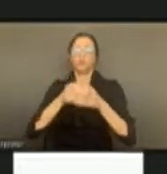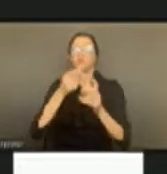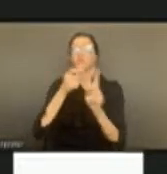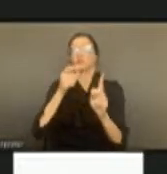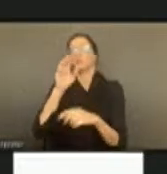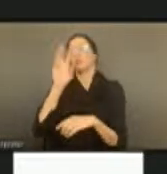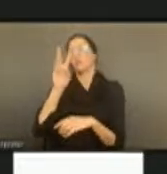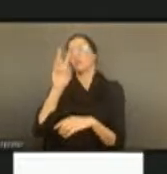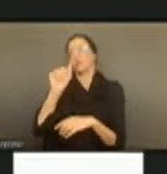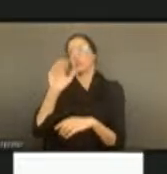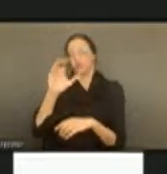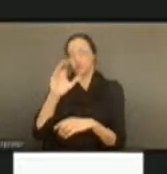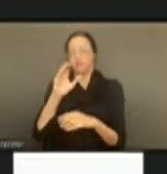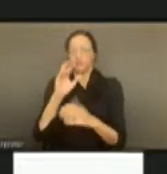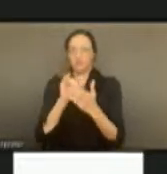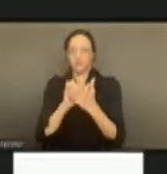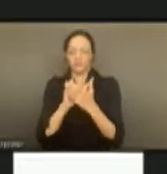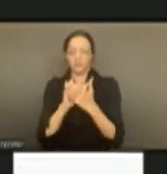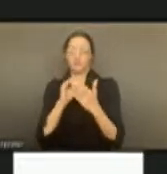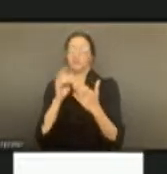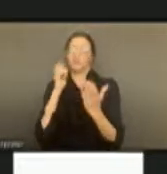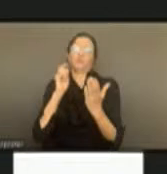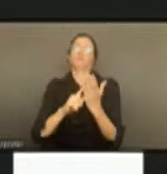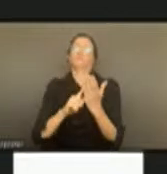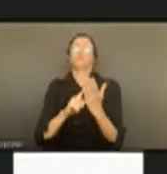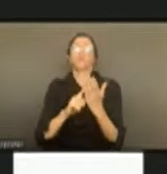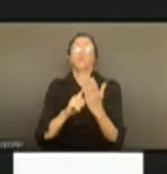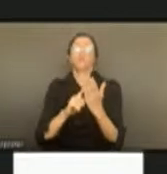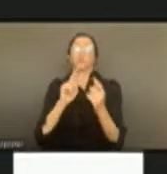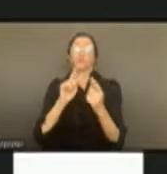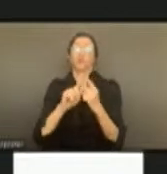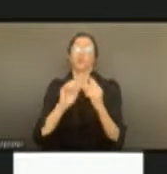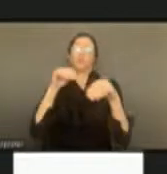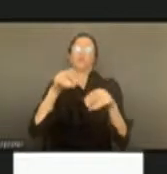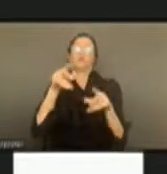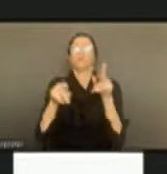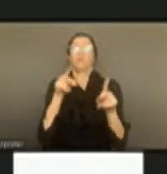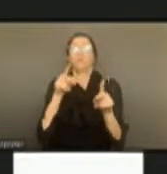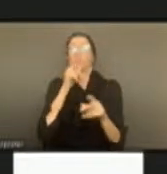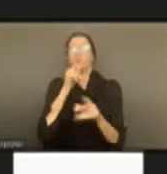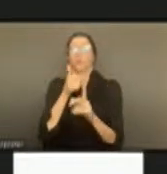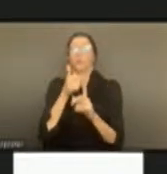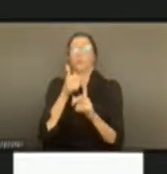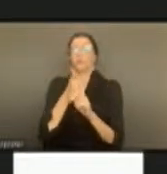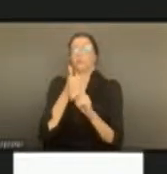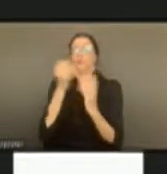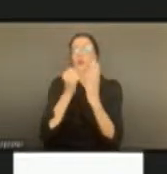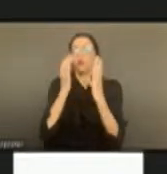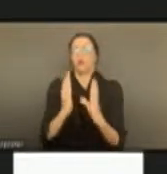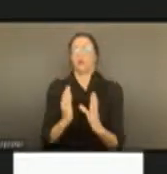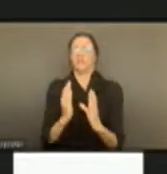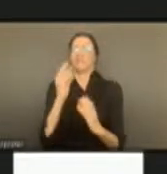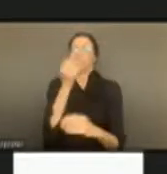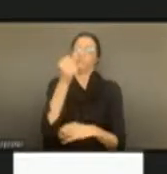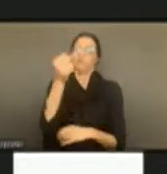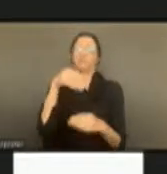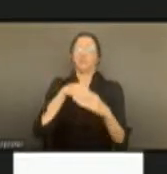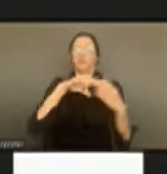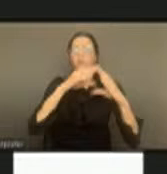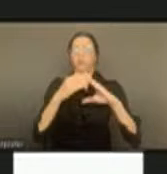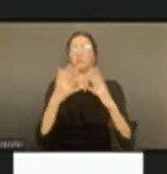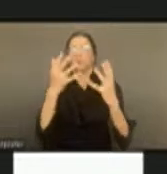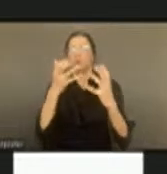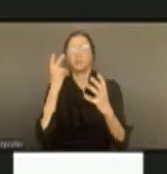value of putting artists to work in the community. Art and culture are interrelated with all aspects of life, and we want to see this reflected in all aspects of the county